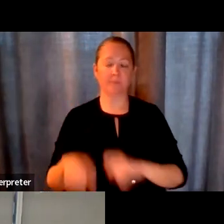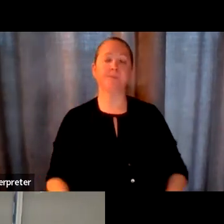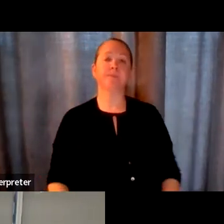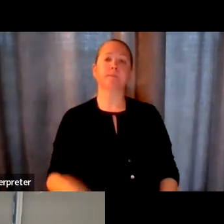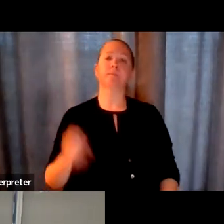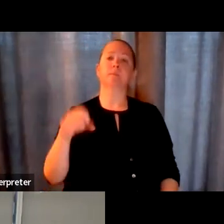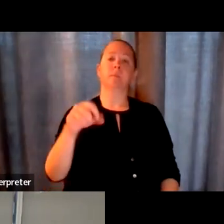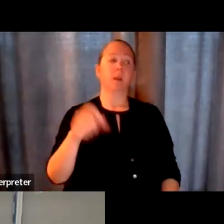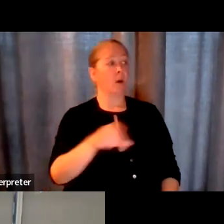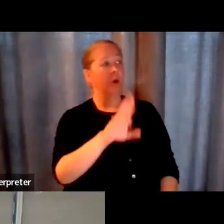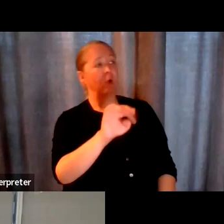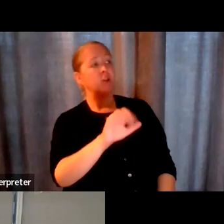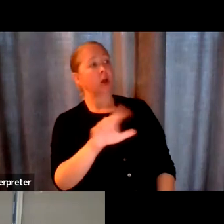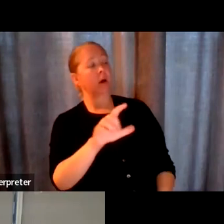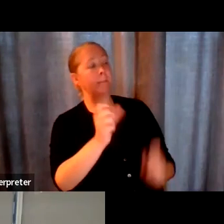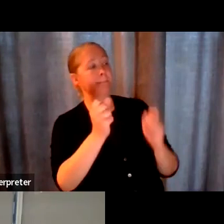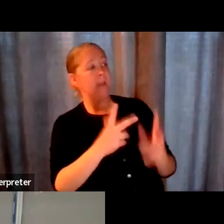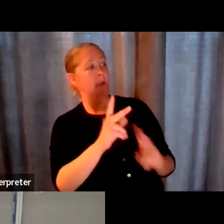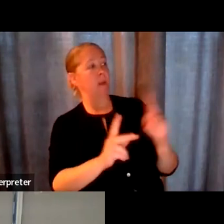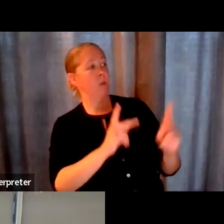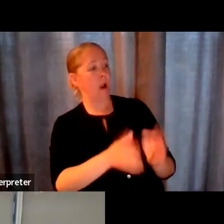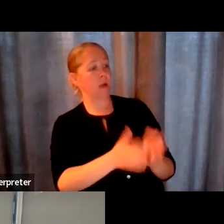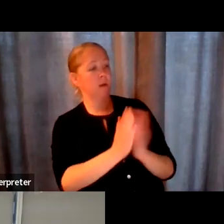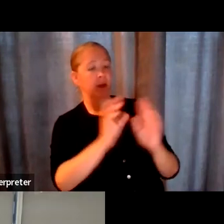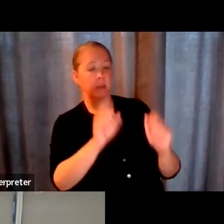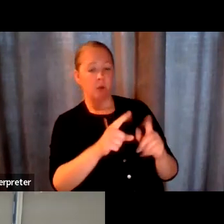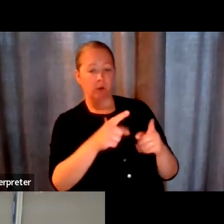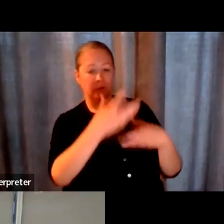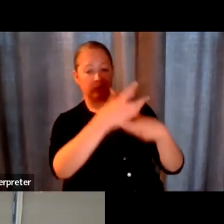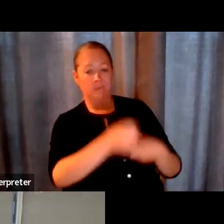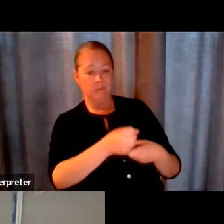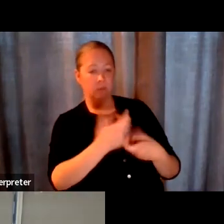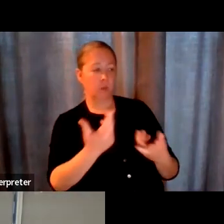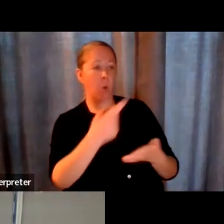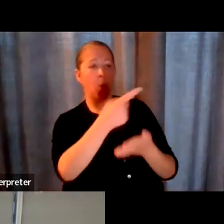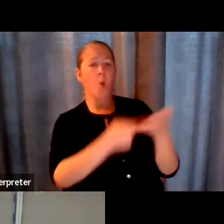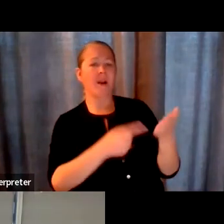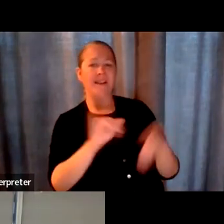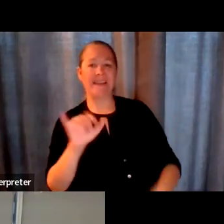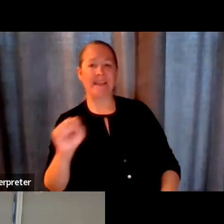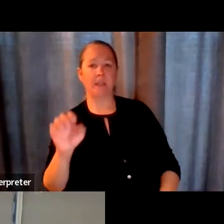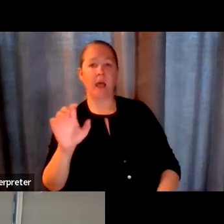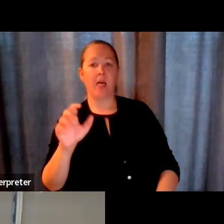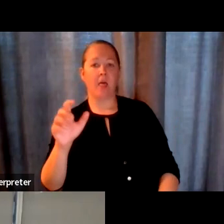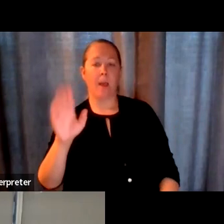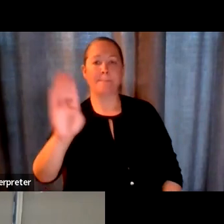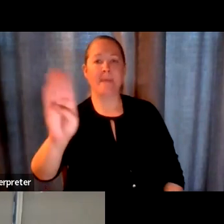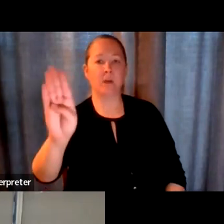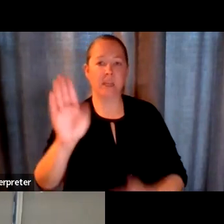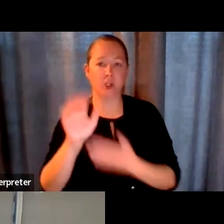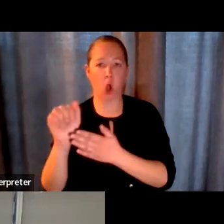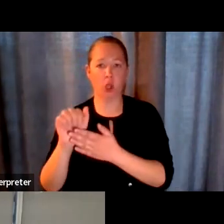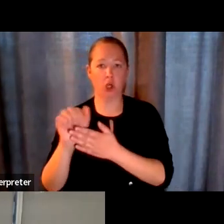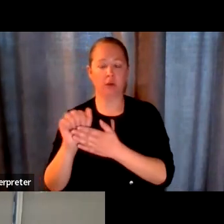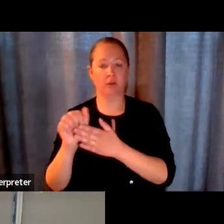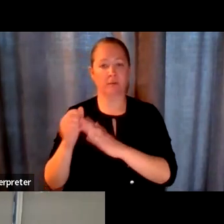asking, can you just give like the quick, 30, what is the $1 billion shadow network? Because some folks are just